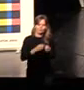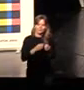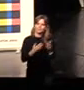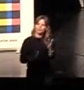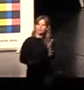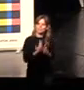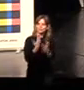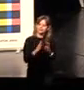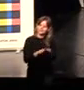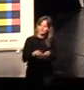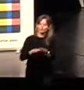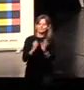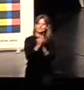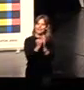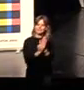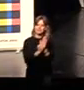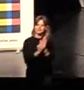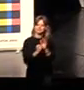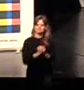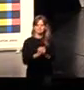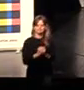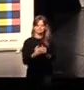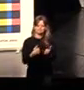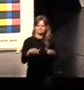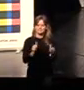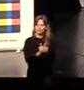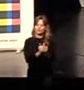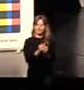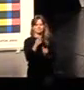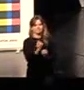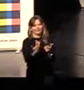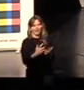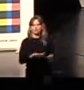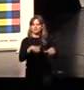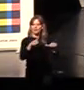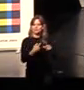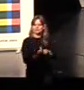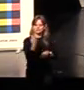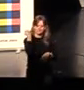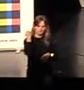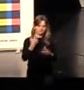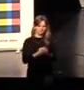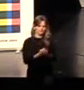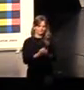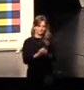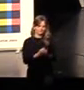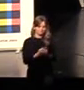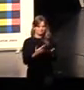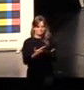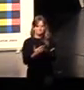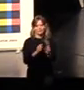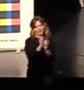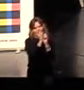democraat ik steeds leds agree that this form or region eet het in de long en broodroosters of the enlightenment